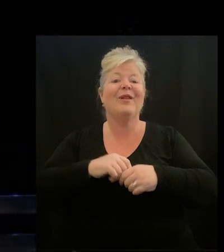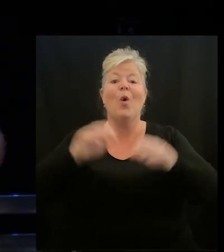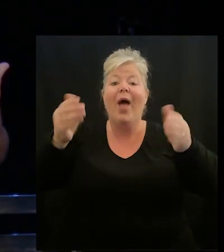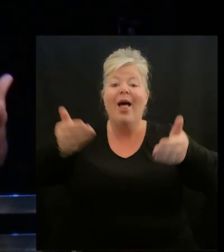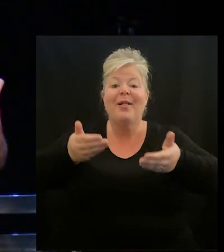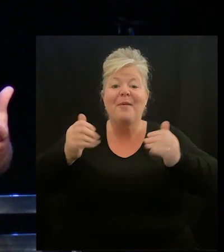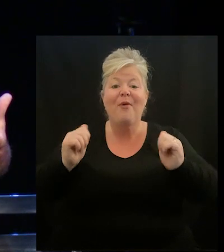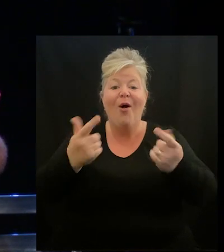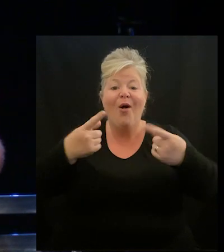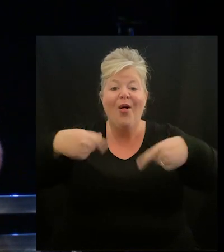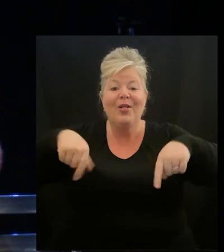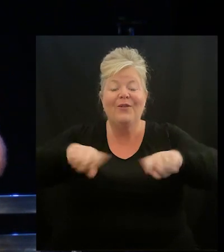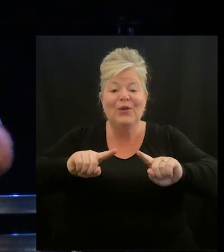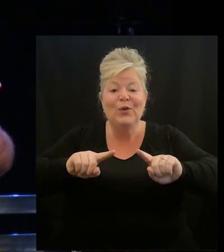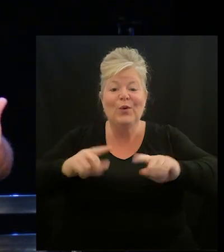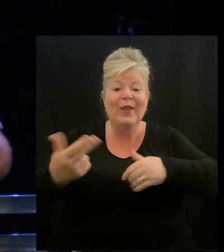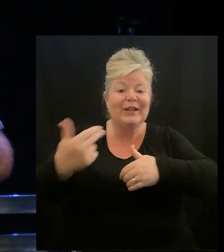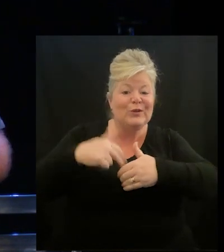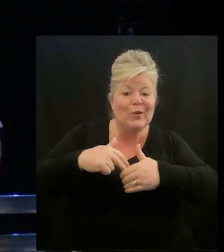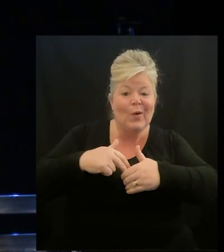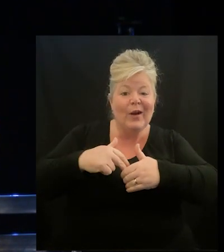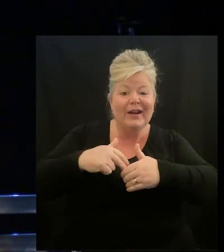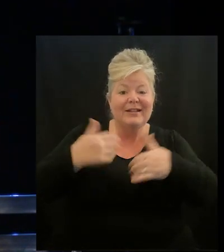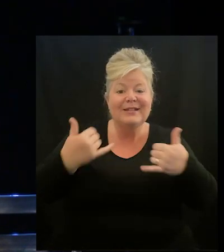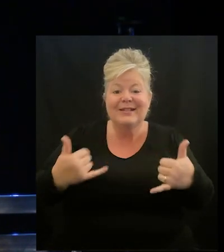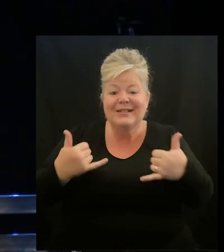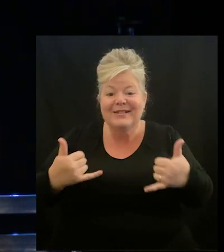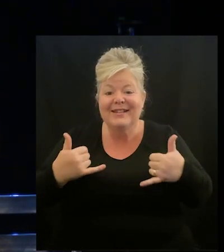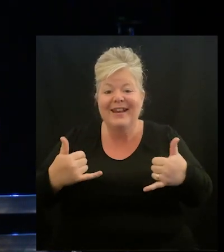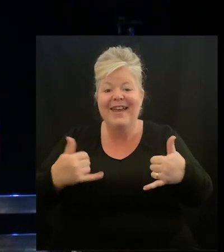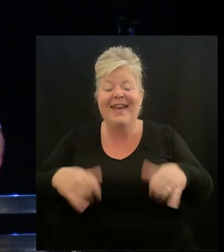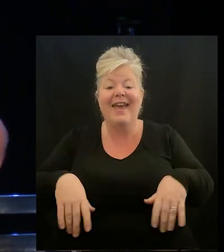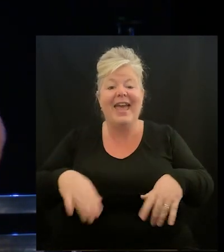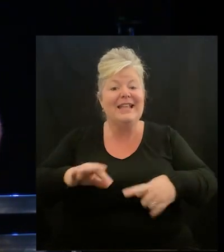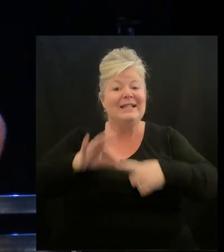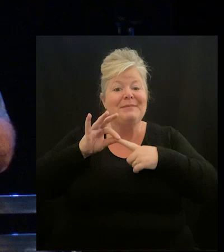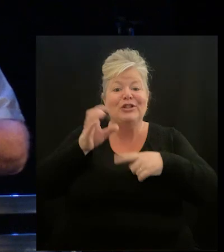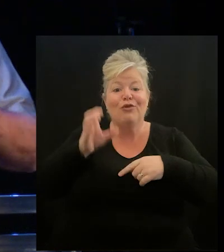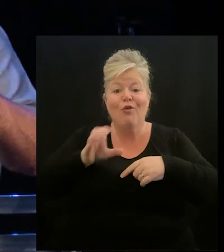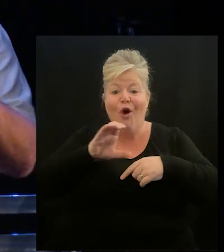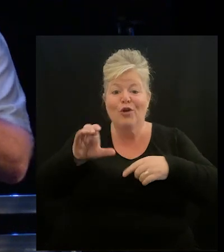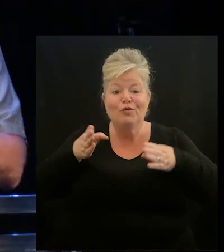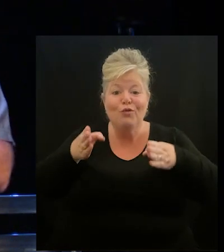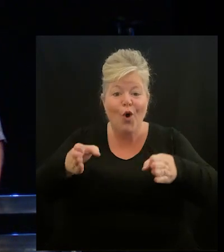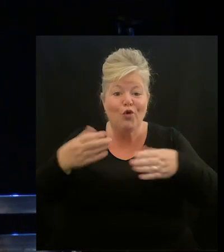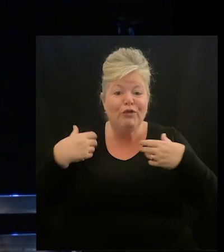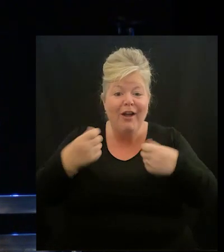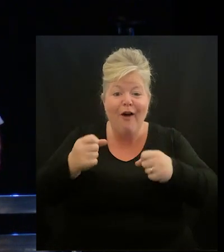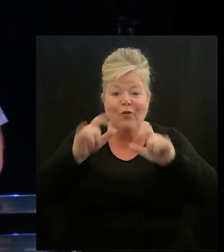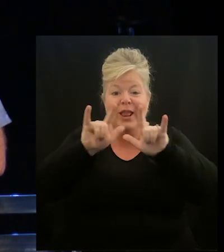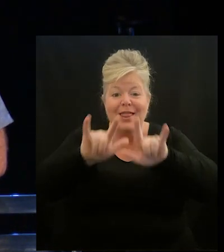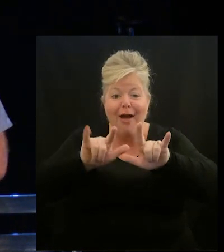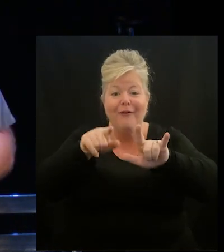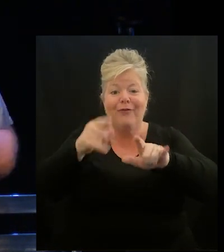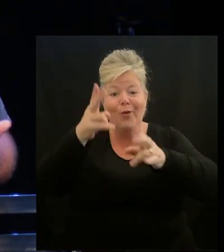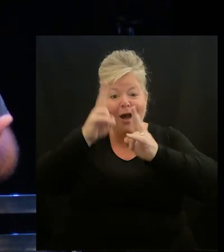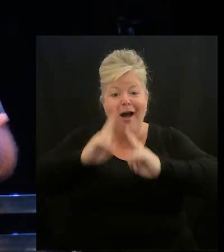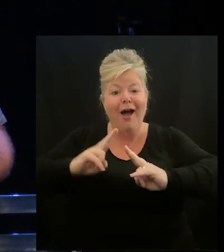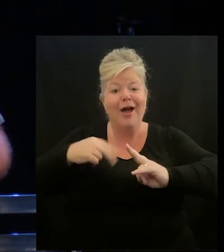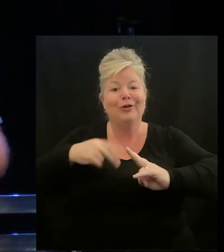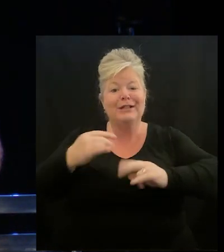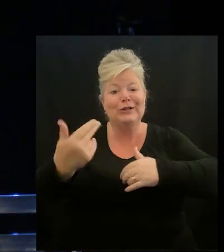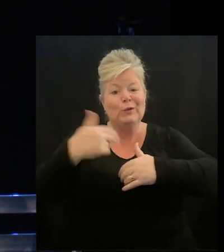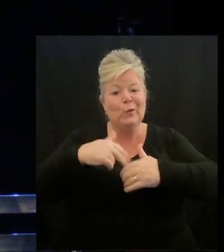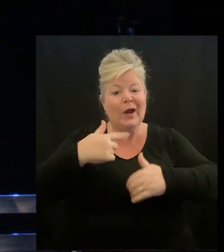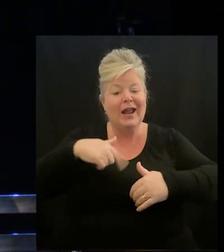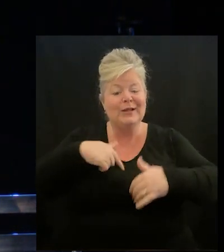Well, we want to welcome all of you that have joined us for this service, especially Crossroads Recovery. We love you guys, and we're honored that you joined